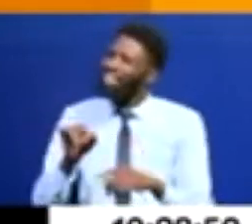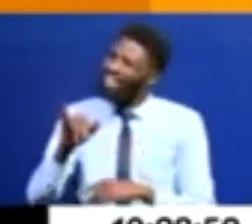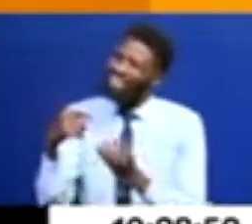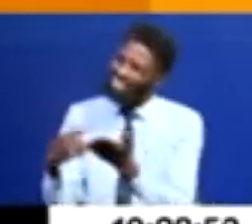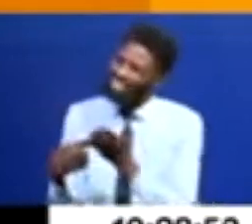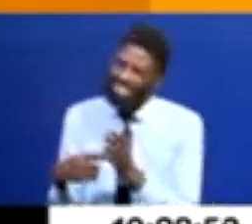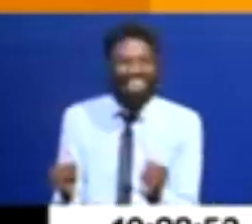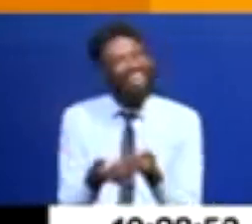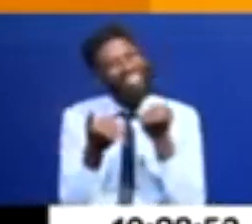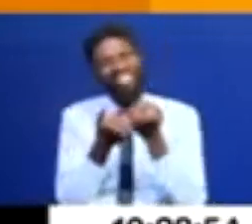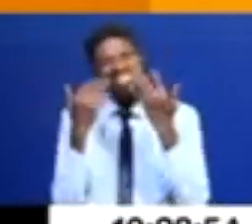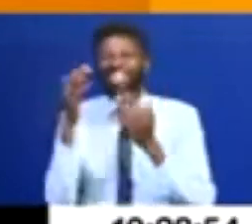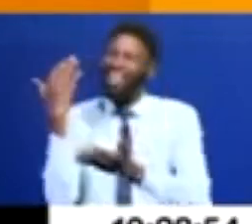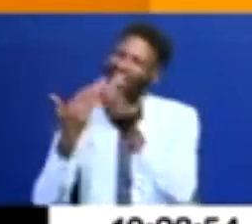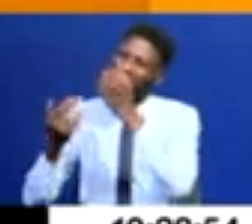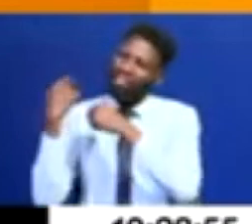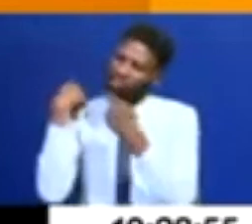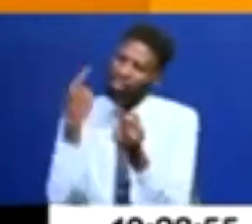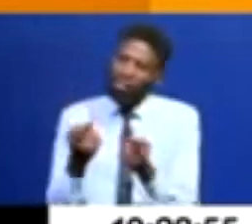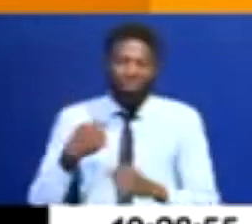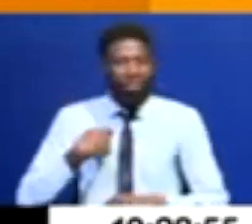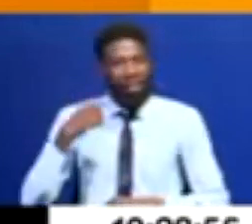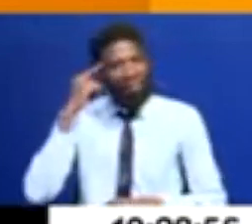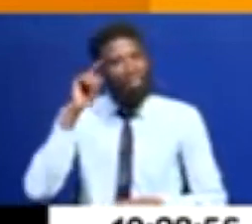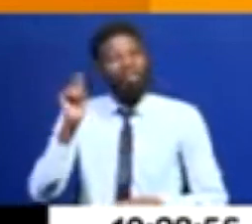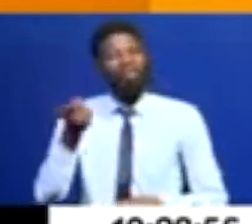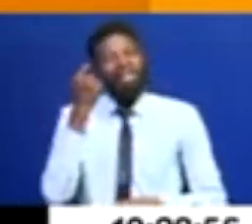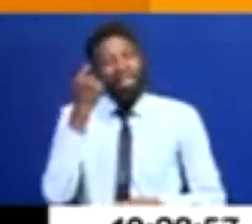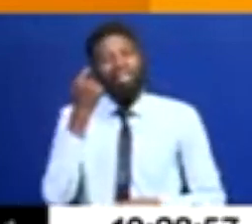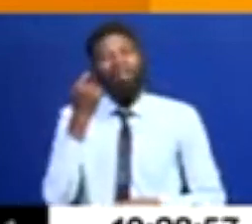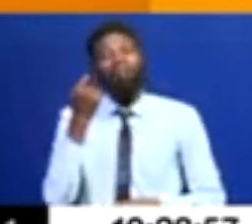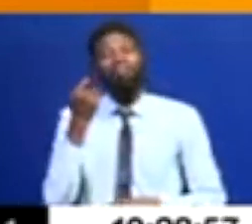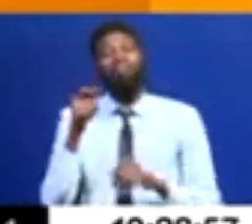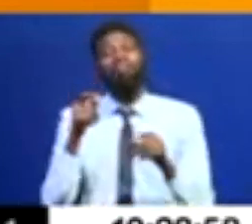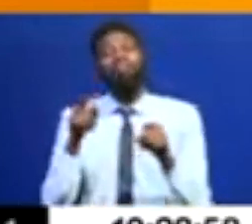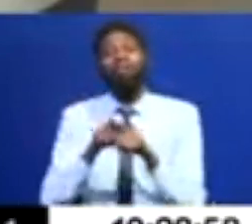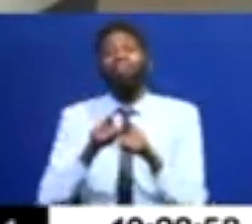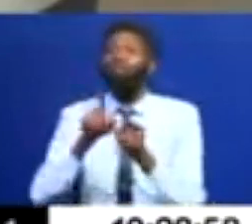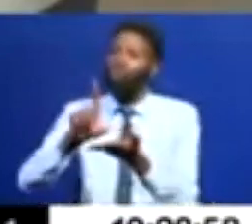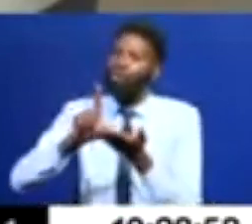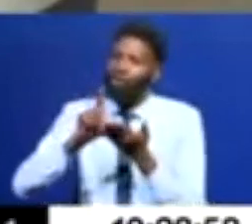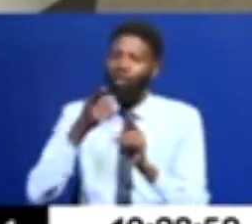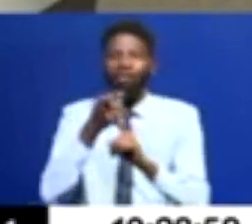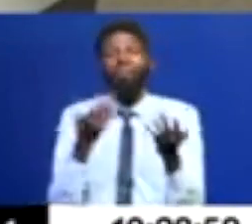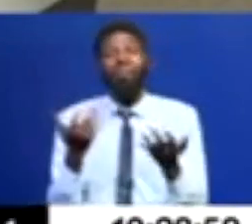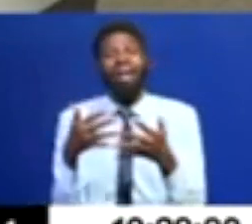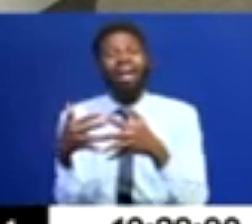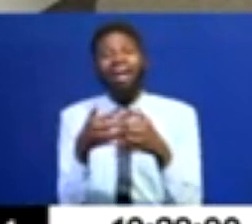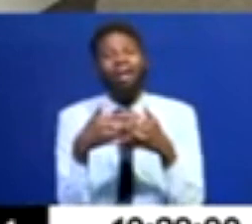that has been there in the past, whereby, and I think Kenya, you know, the national treasury is borrowing so much from the American system,